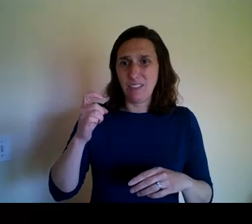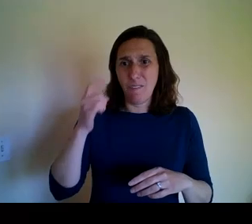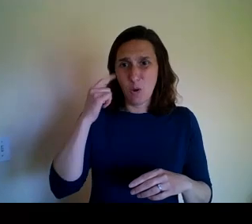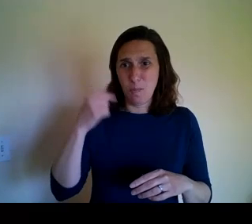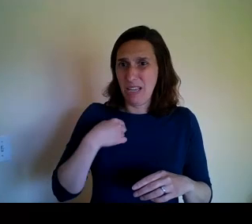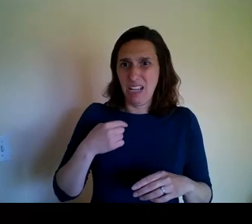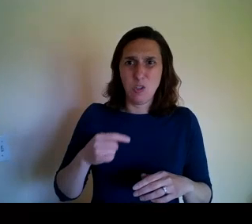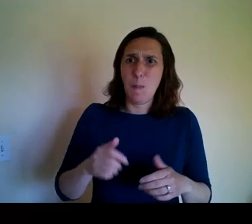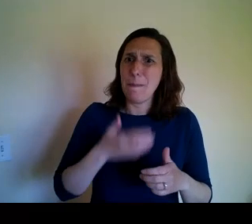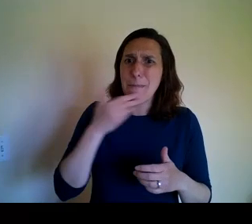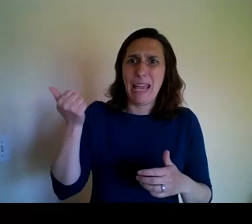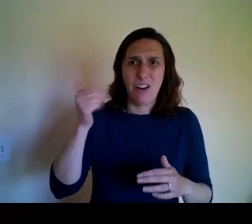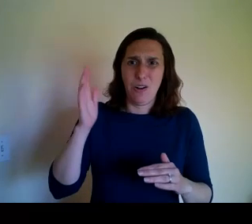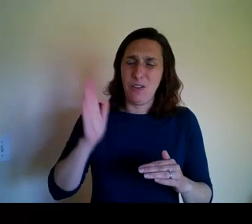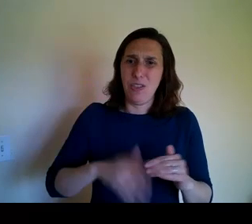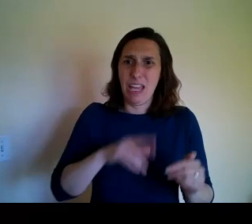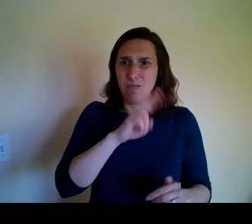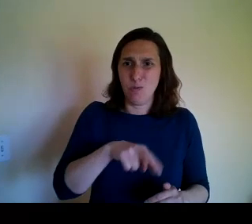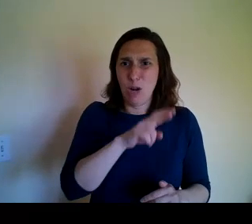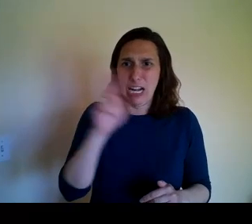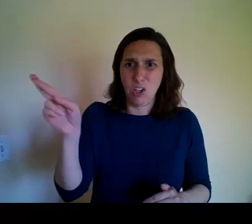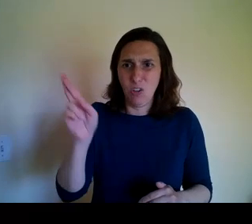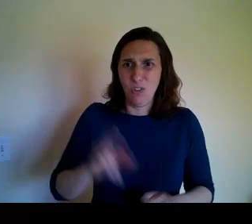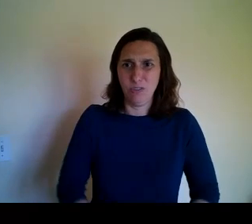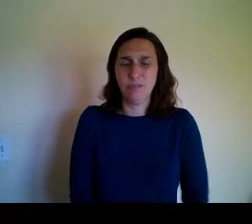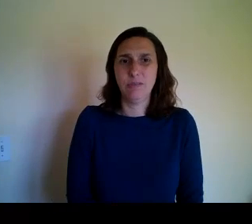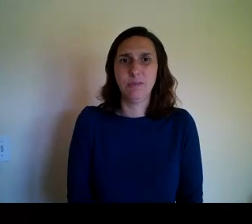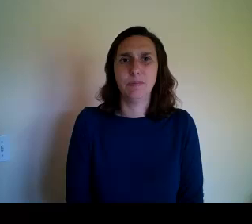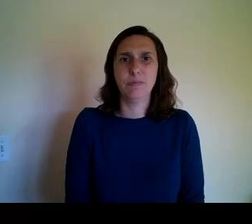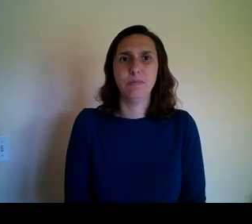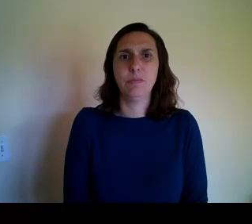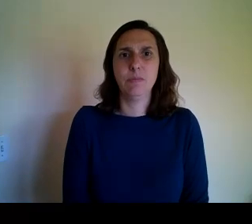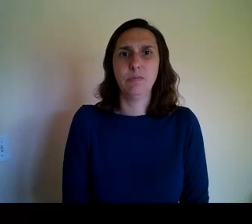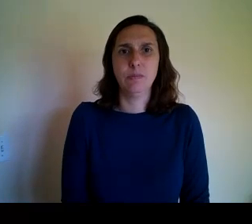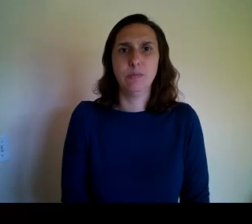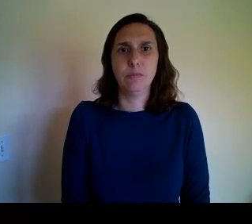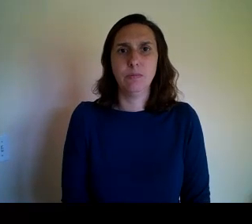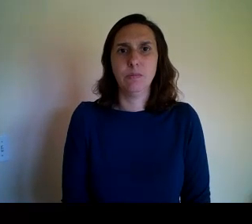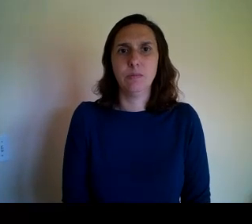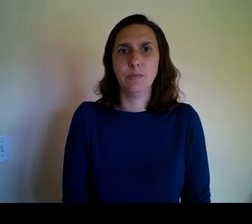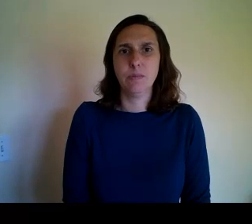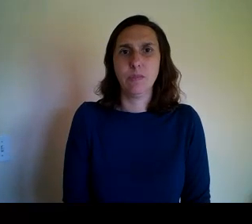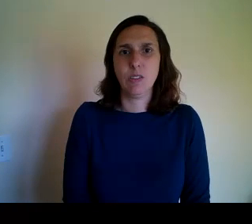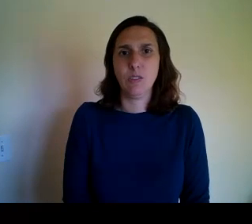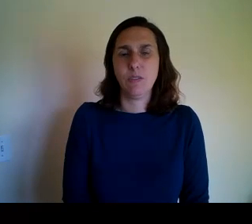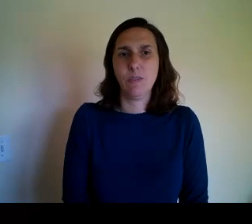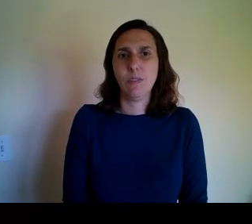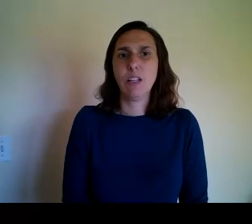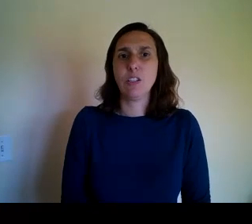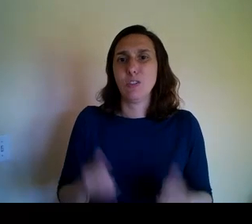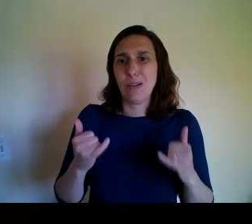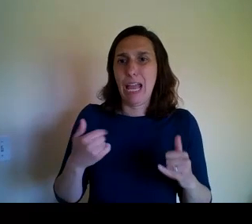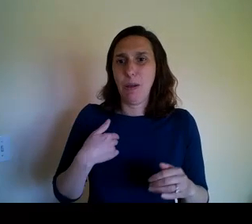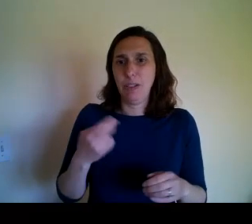That said, I'm going to use the division that's happening here to write this